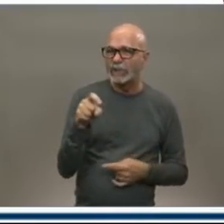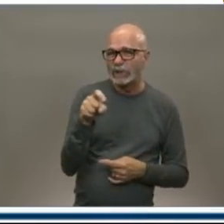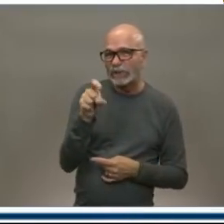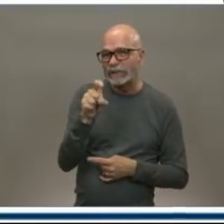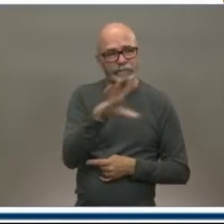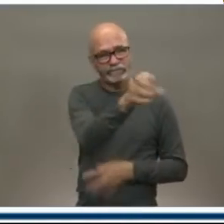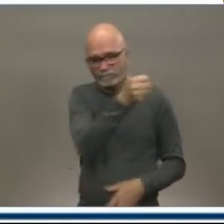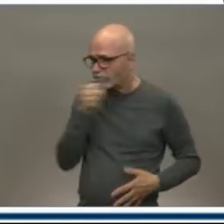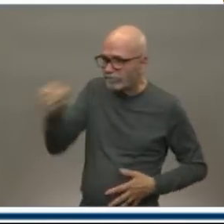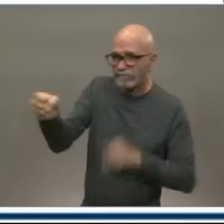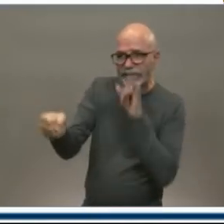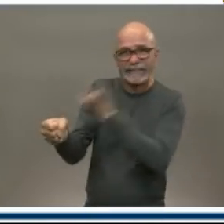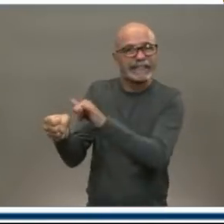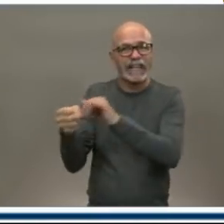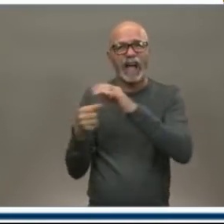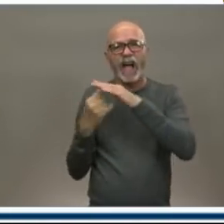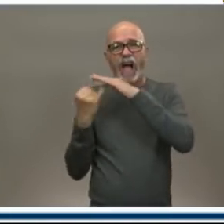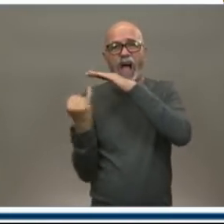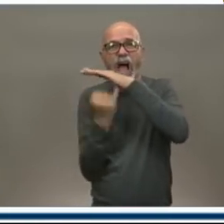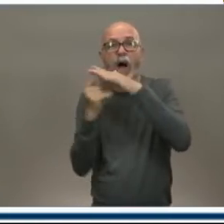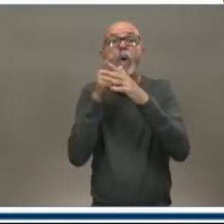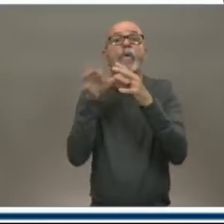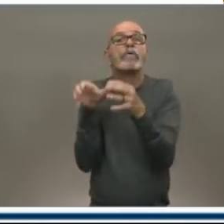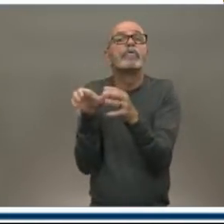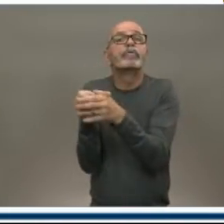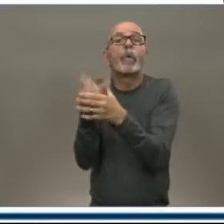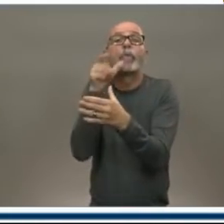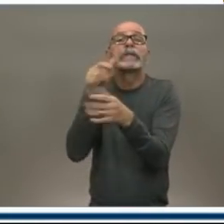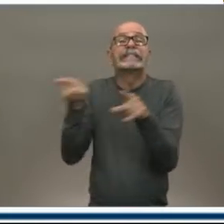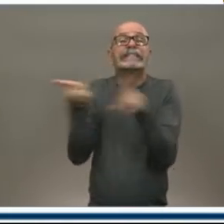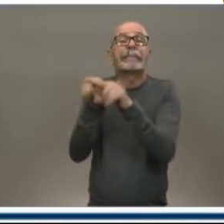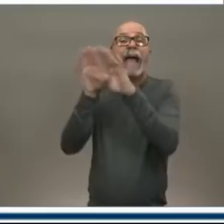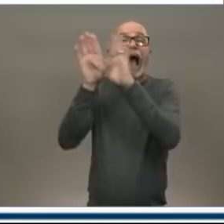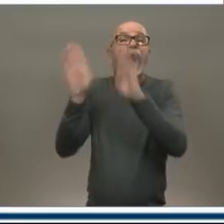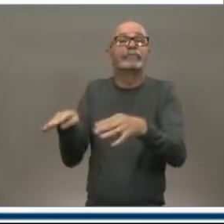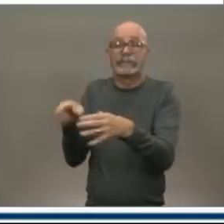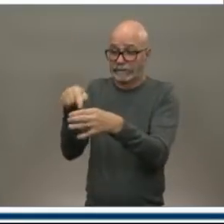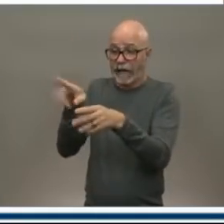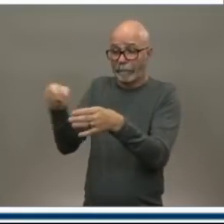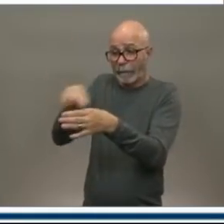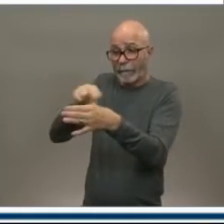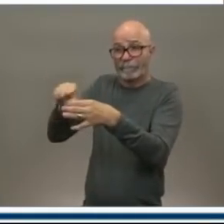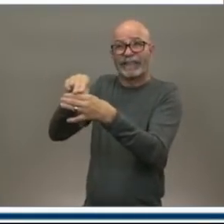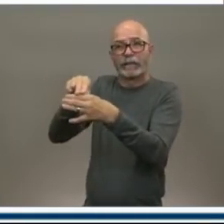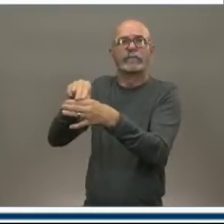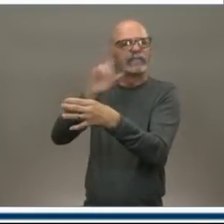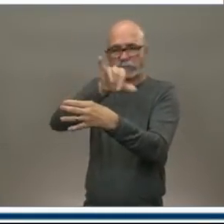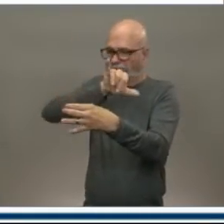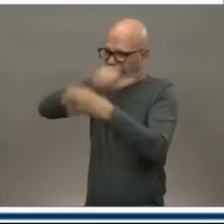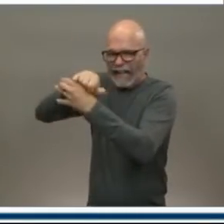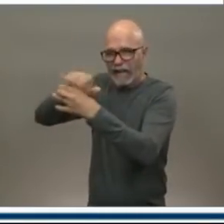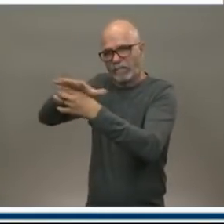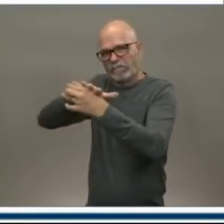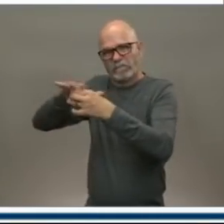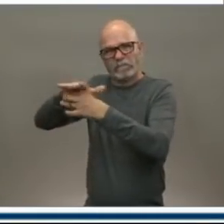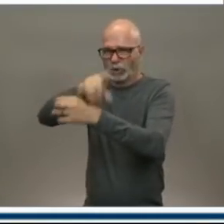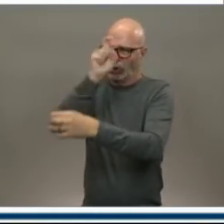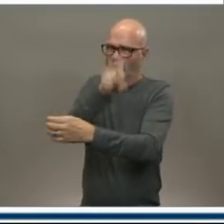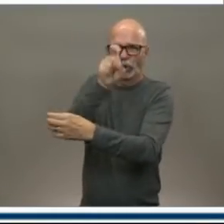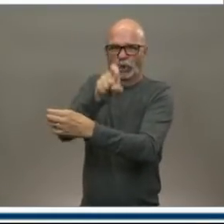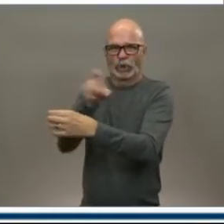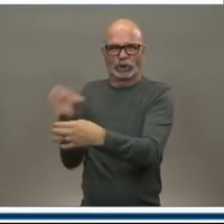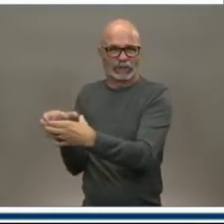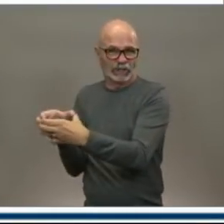well? So we're not at that point yet. Where we're saying that what we're seeing